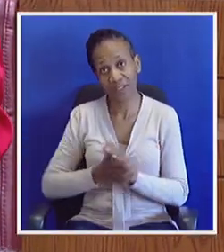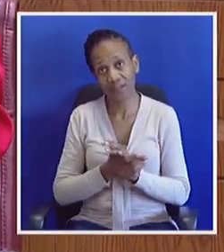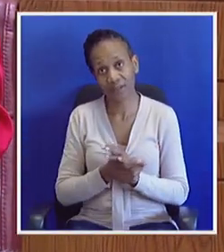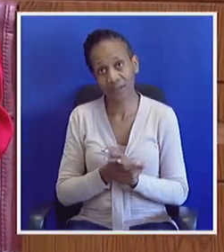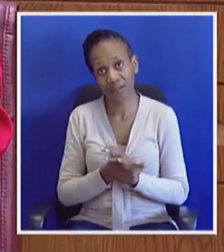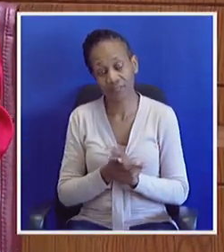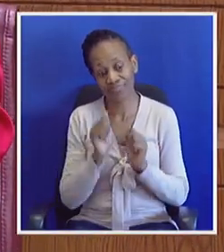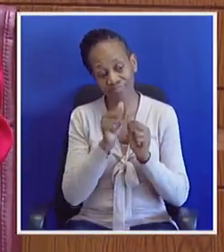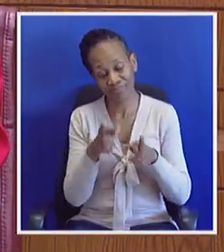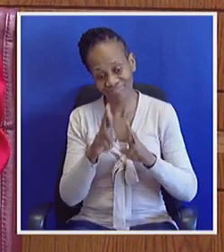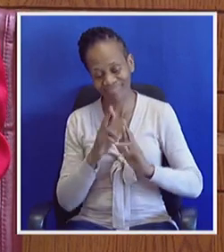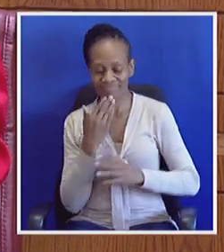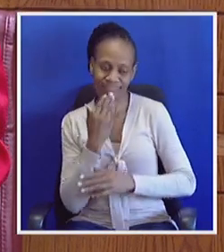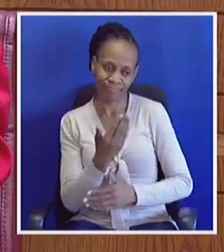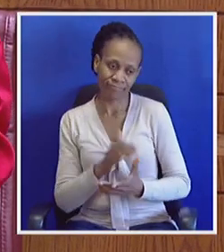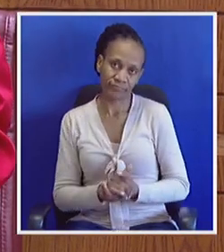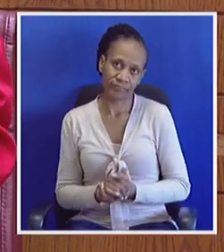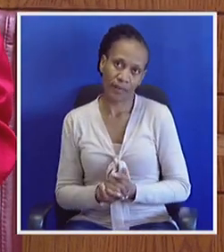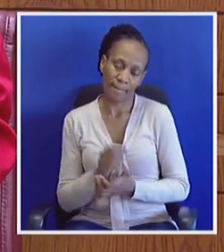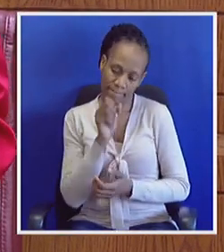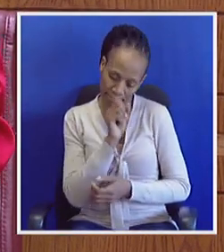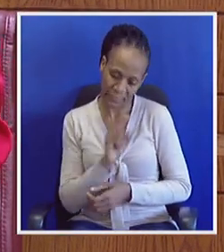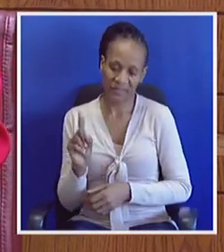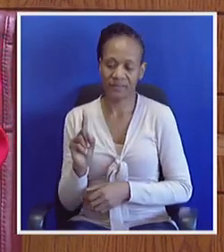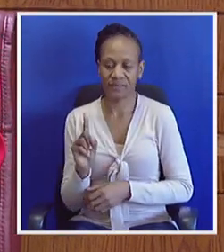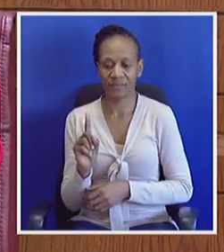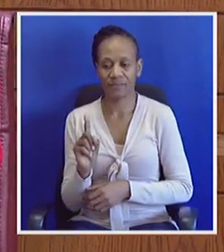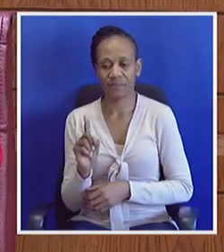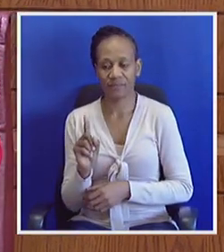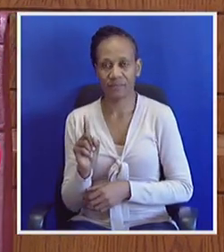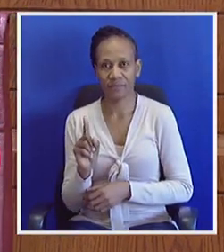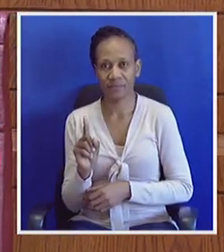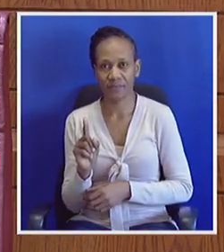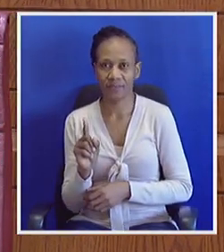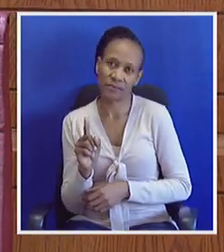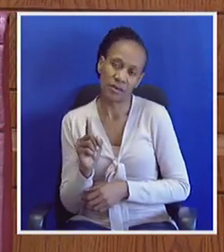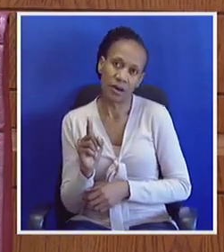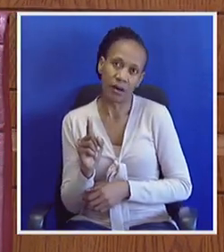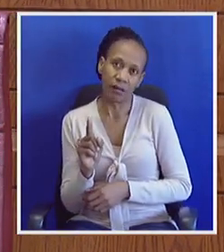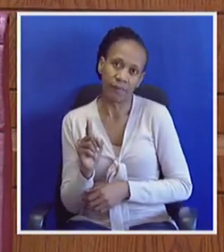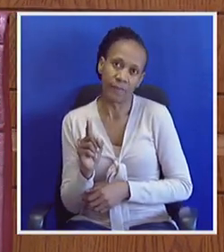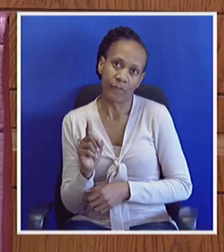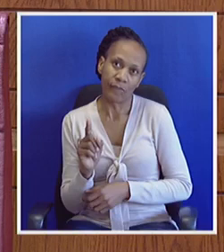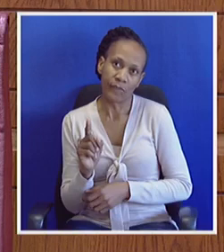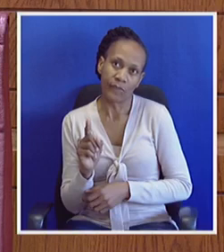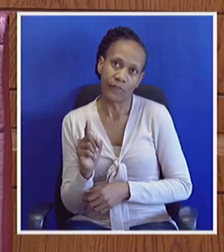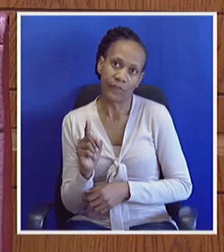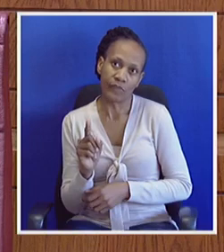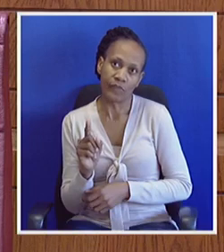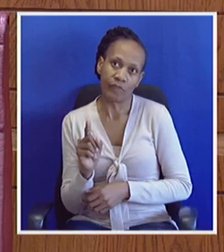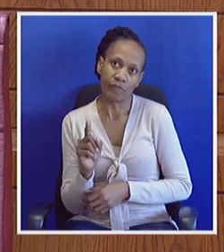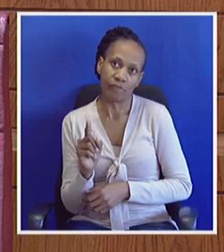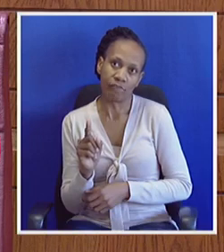your response. But I would like to check with you,